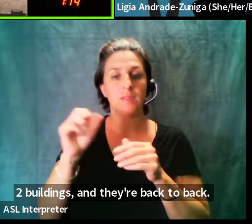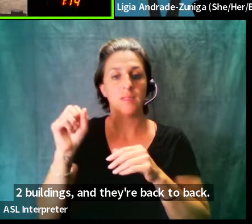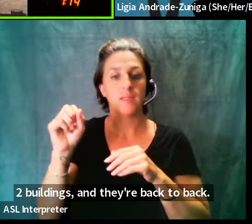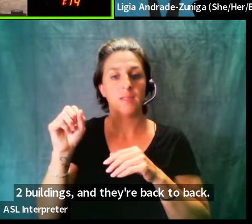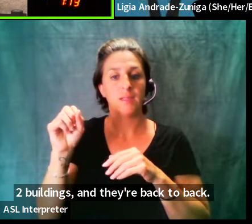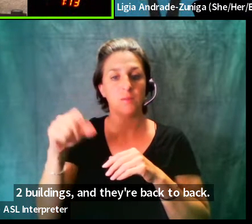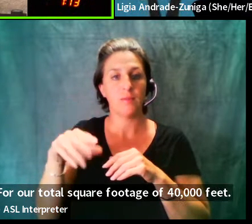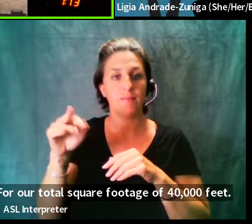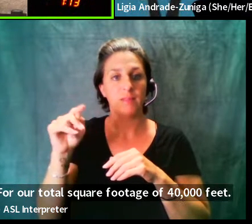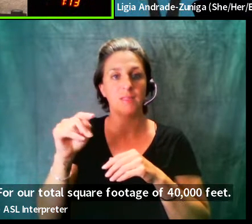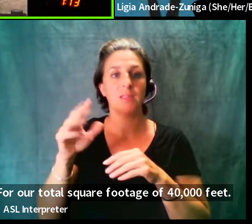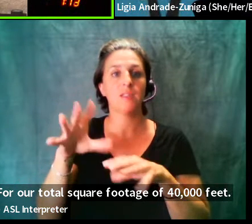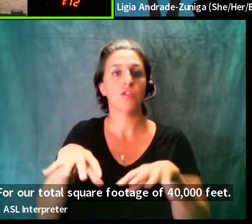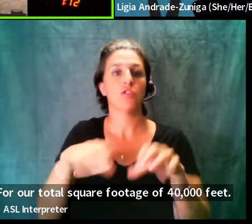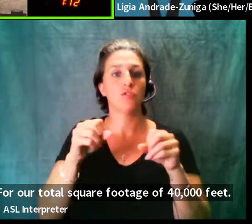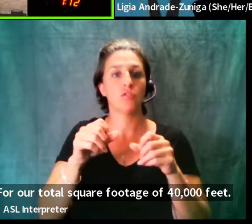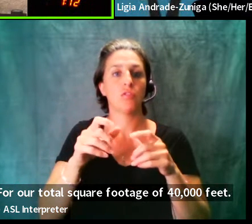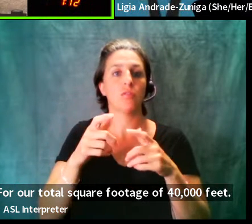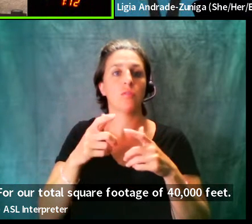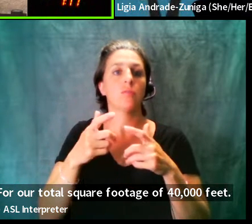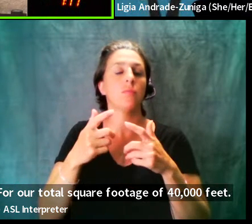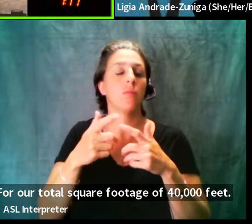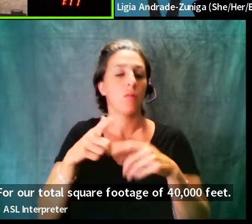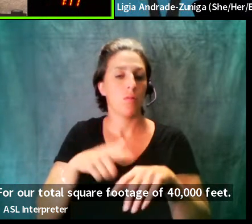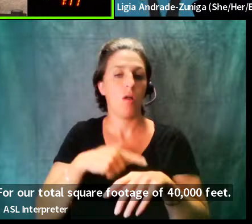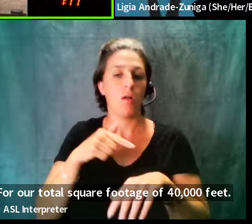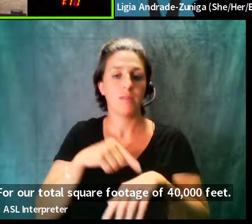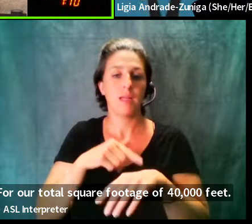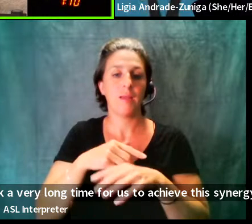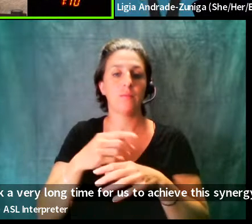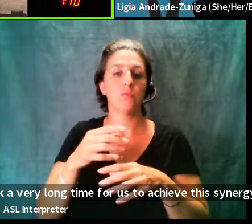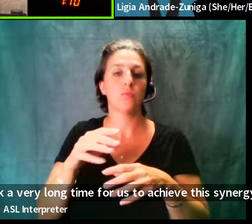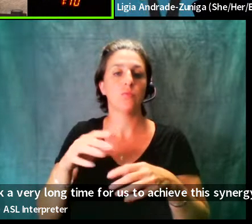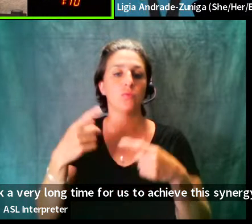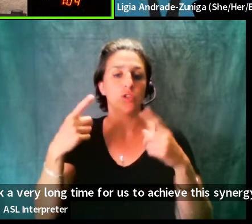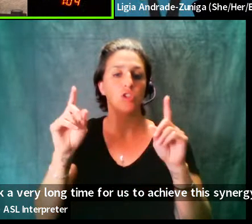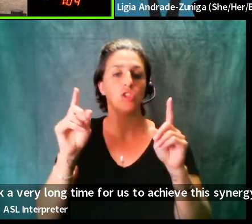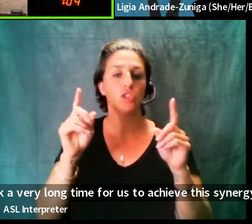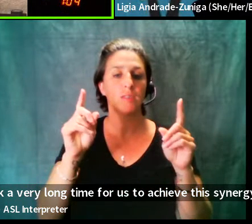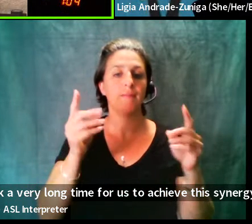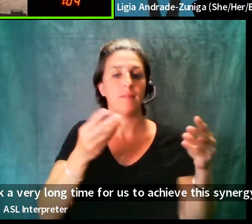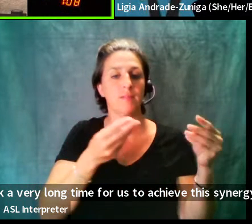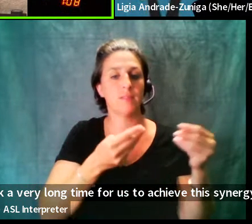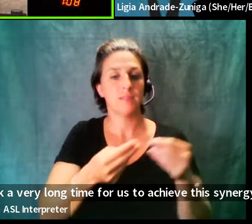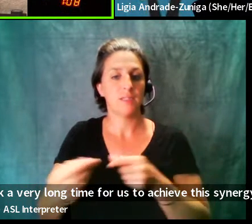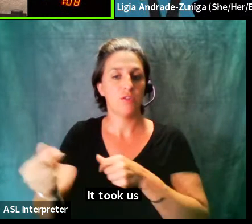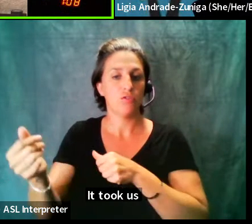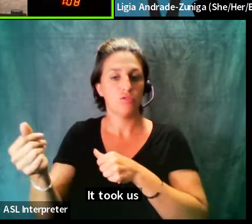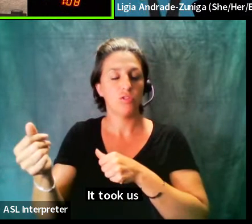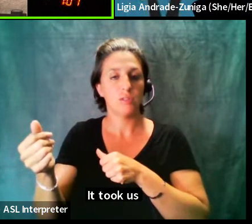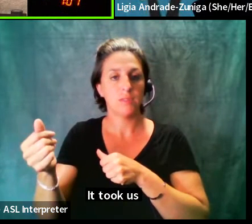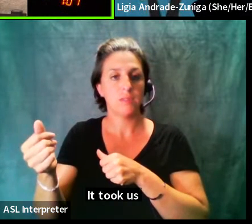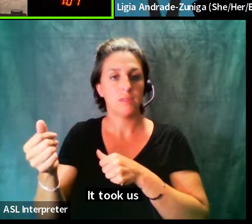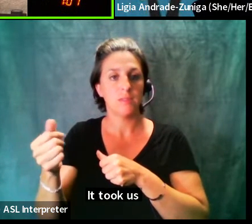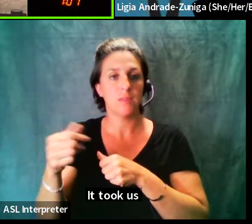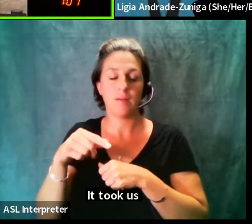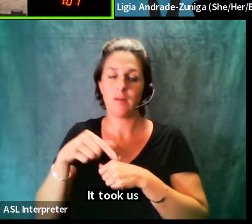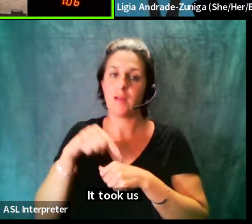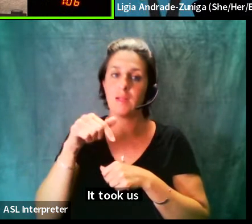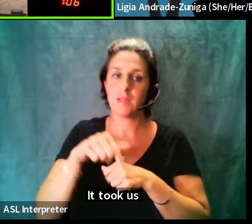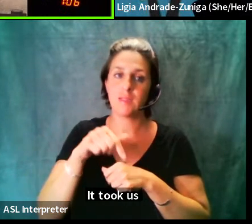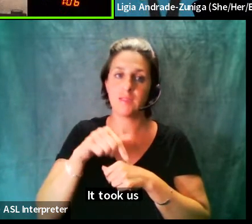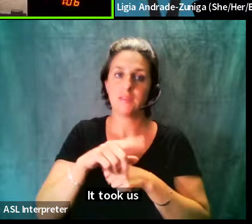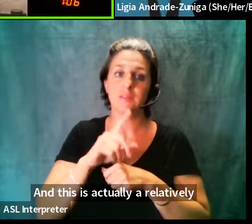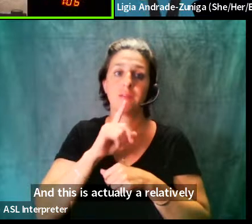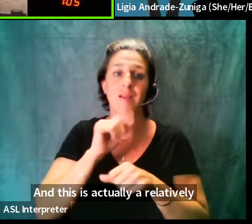long time for us to achieve this synergy. It took us, and this is actually a relatively